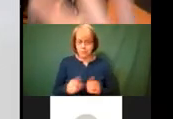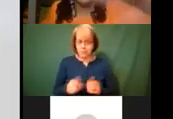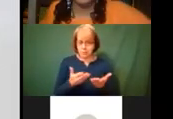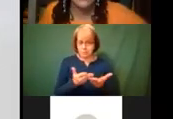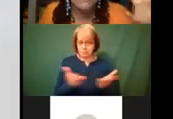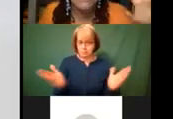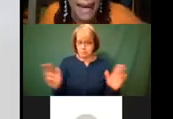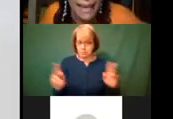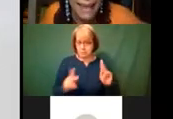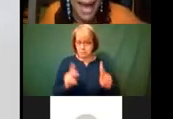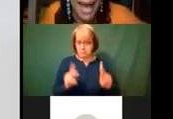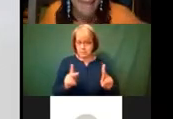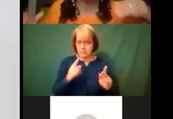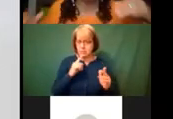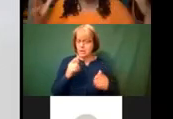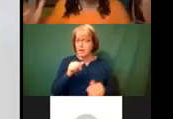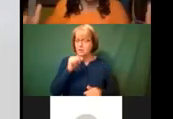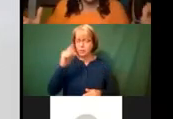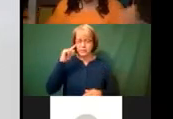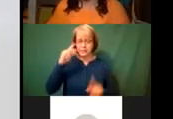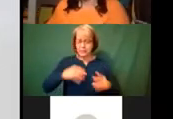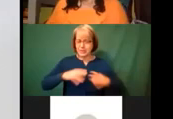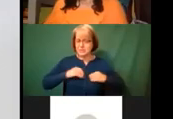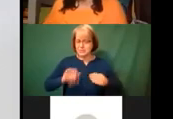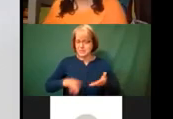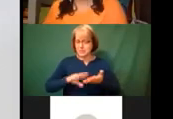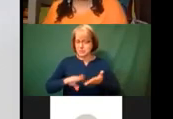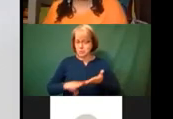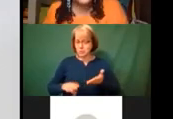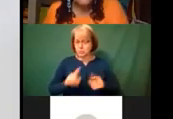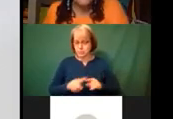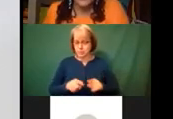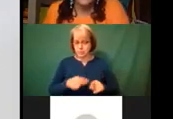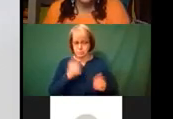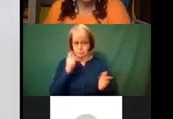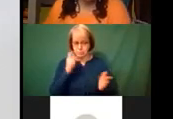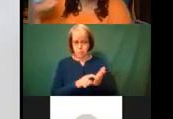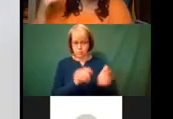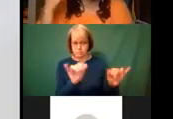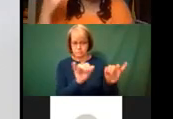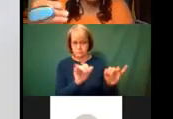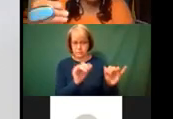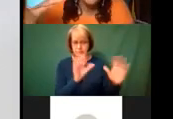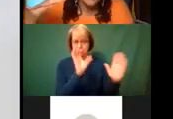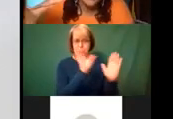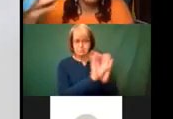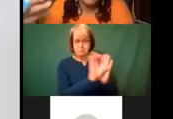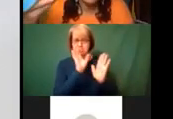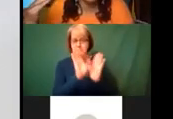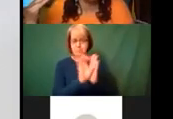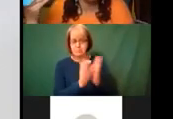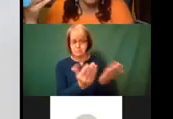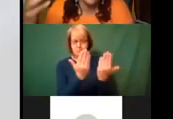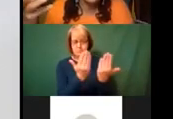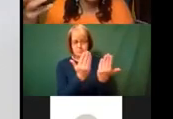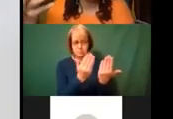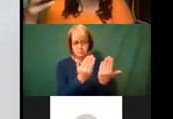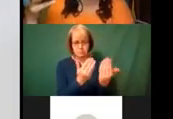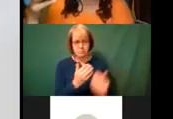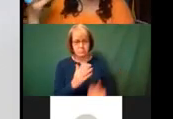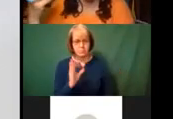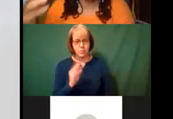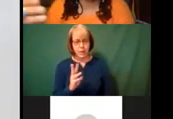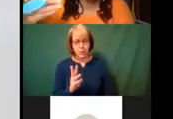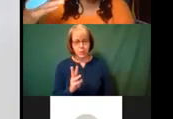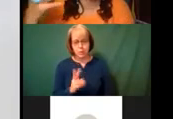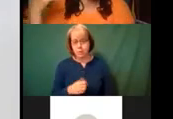I don't think anybody is buying that, but I'm just saying. And the question for me, it reveals for me a lot of what, you